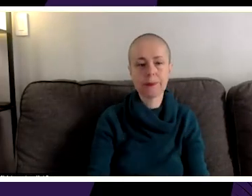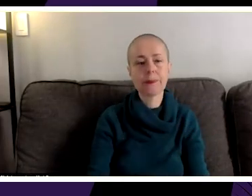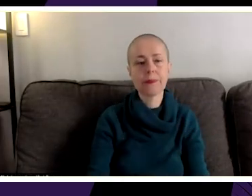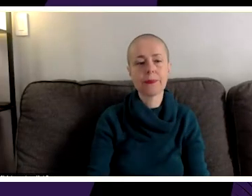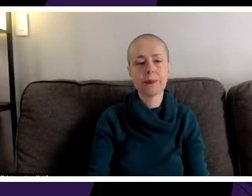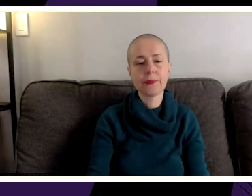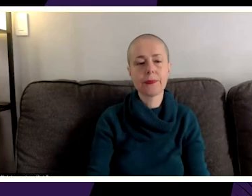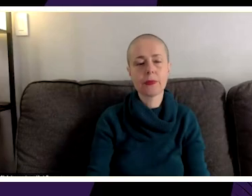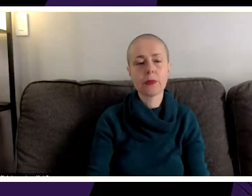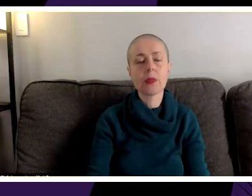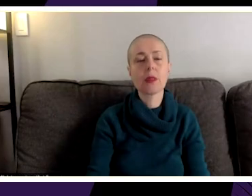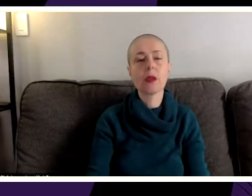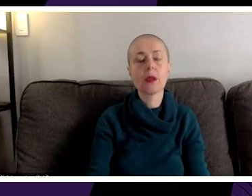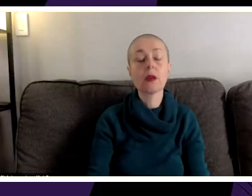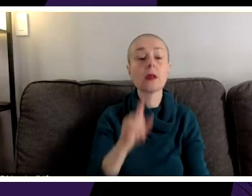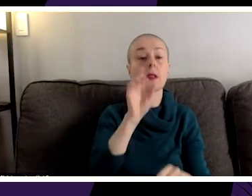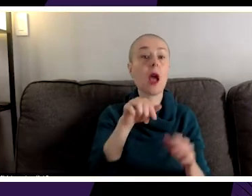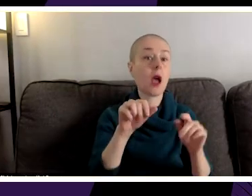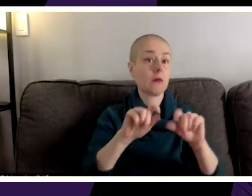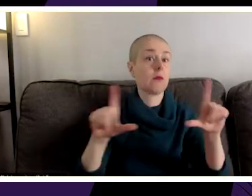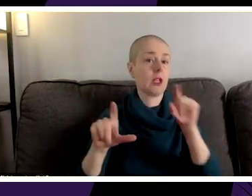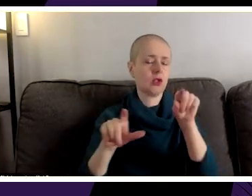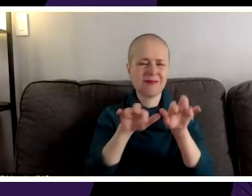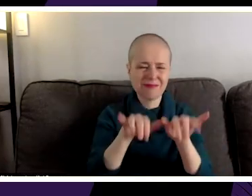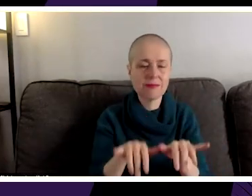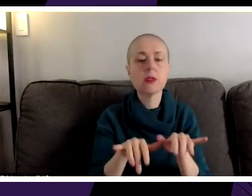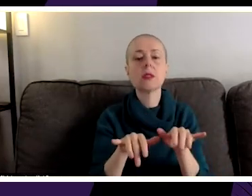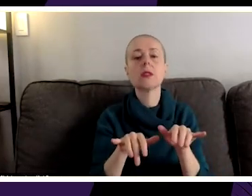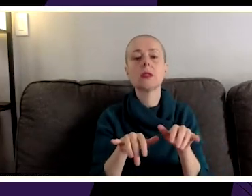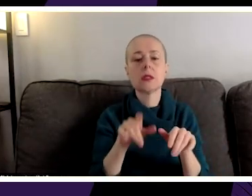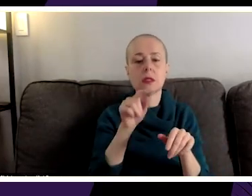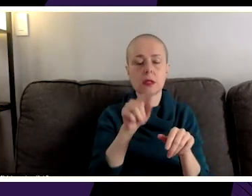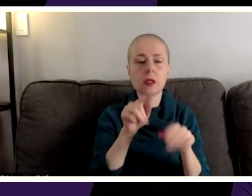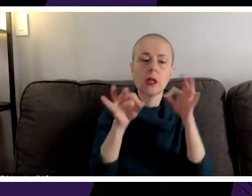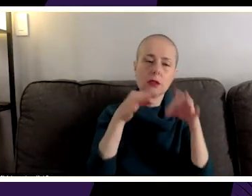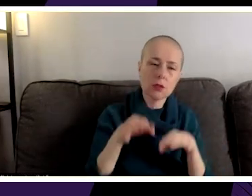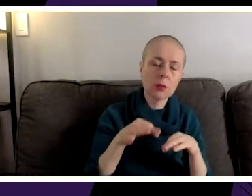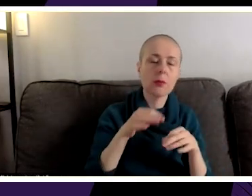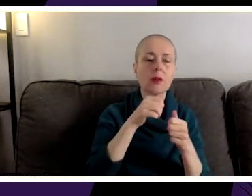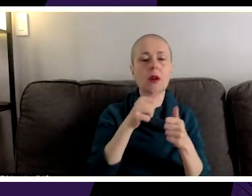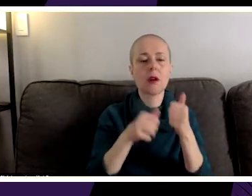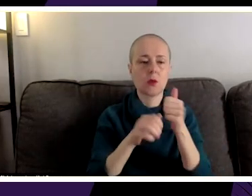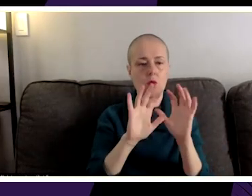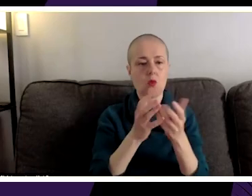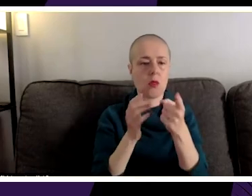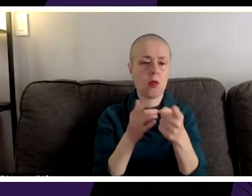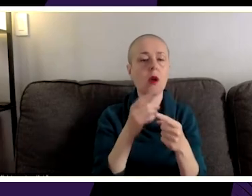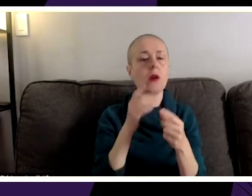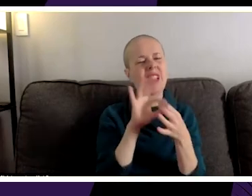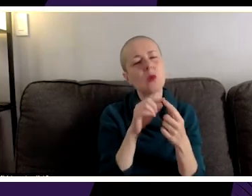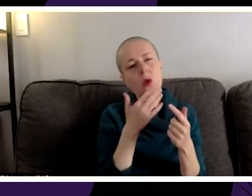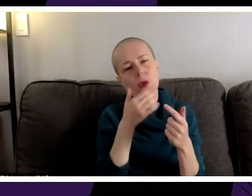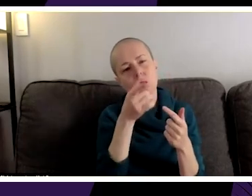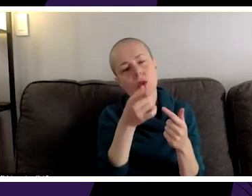I can go to this particular page on GitHub, which is like the description.mdx file of this color example. And I